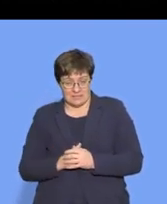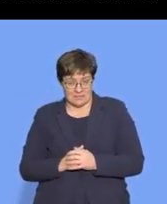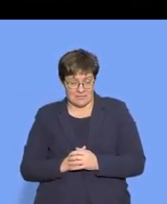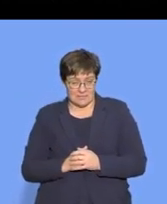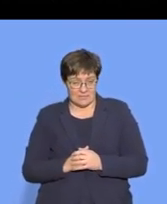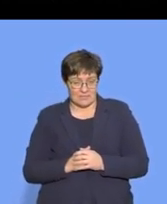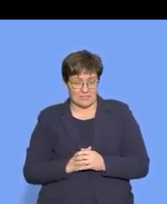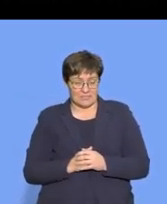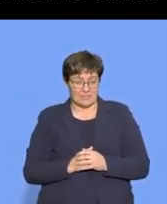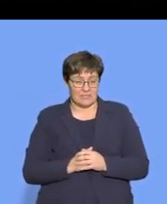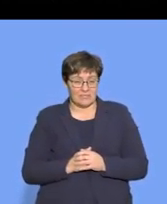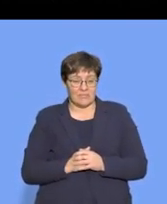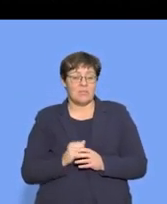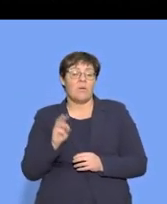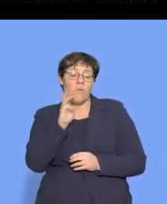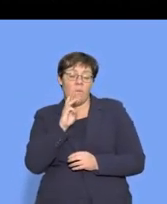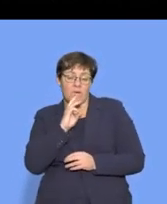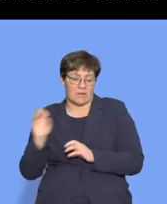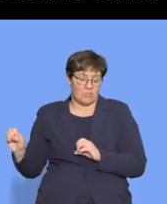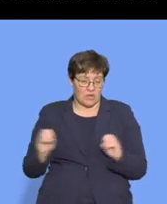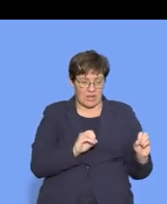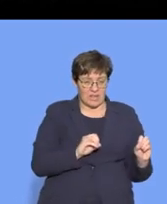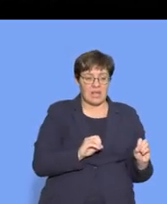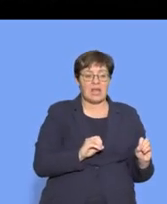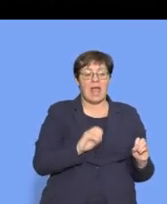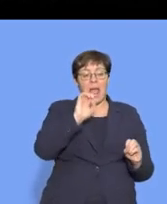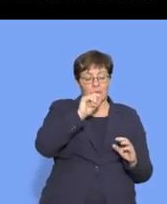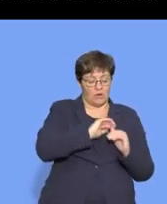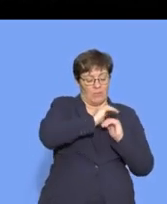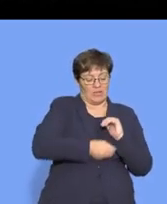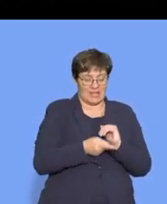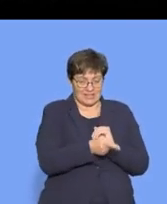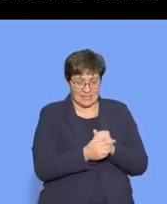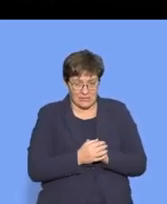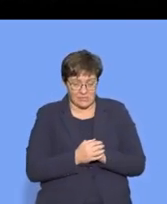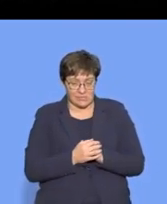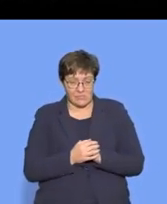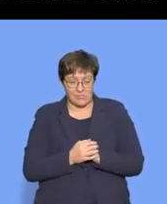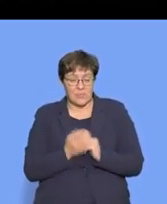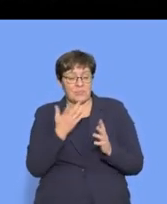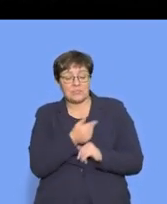Vascular bundles bring the water, the epidermis does the protection, but the main function of the leaf is